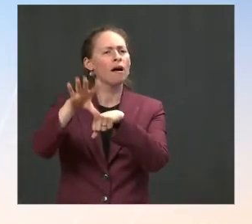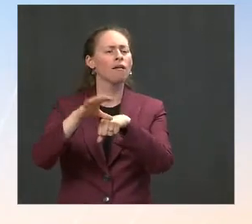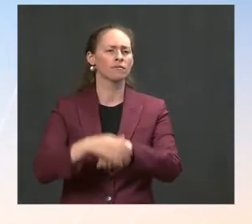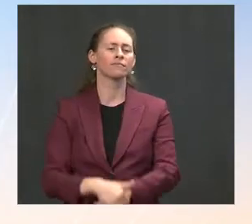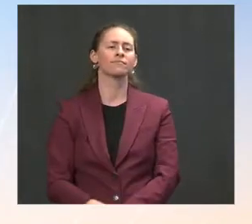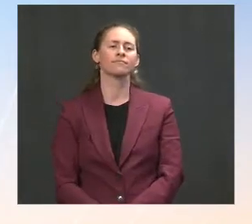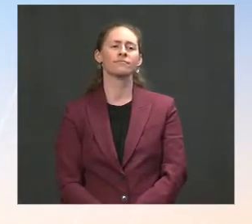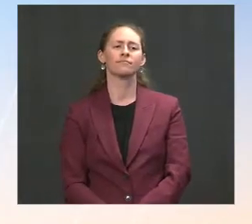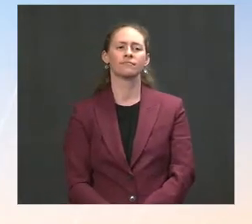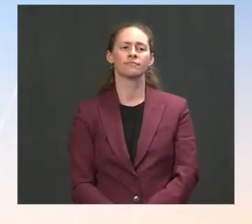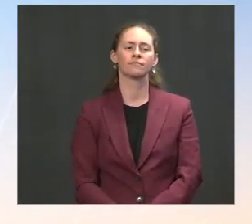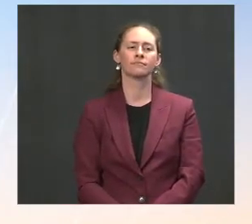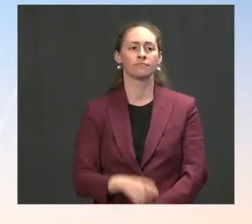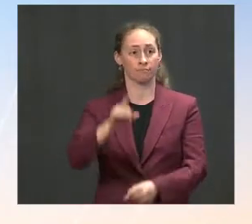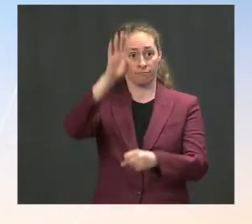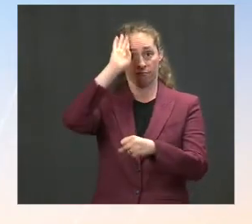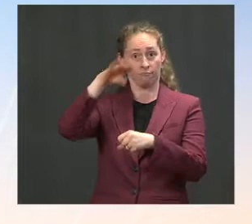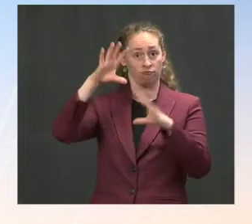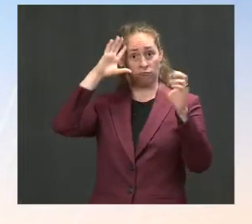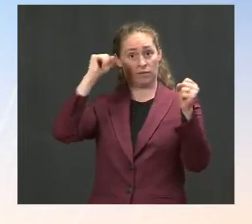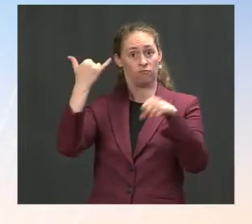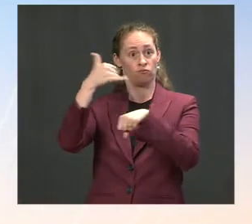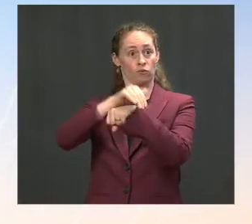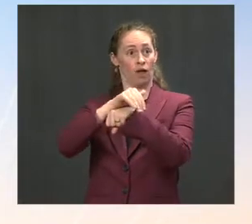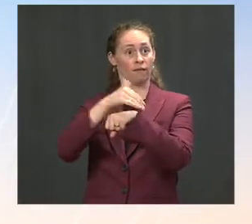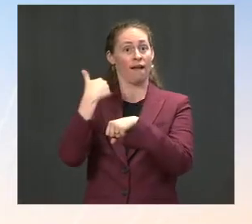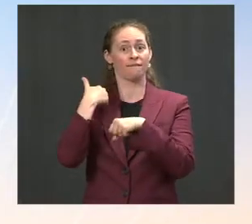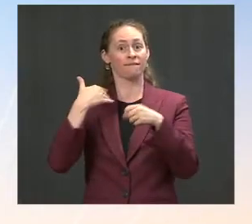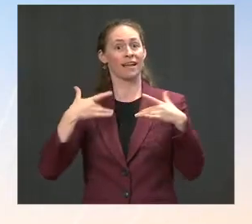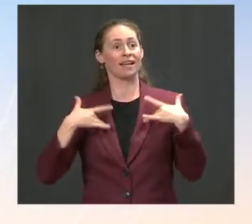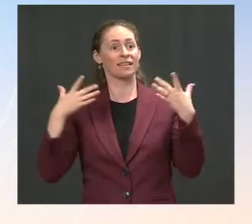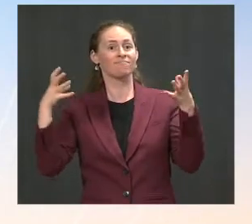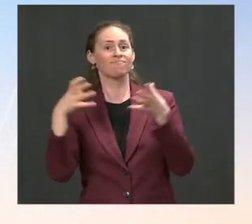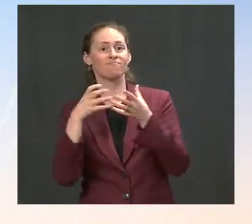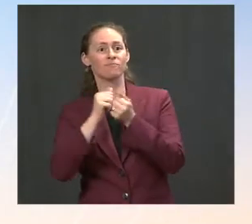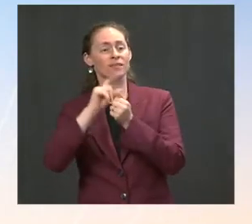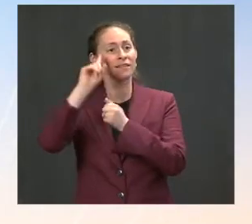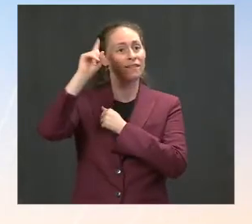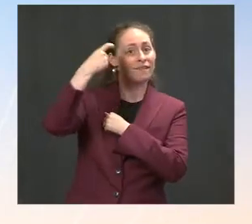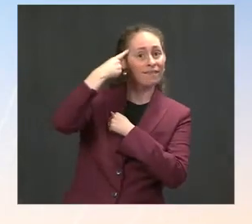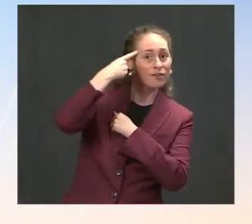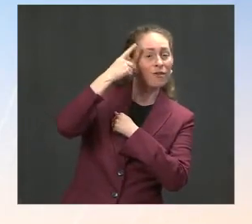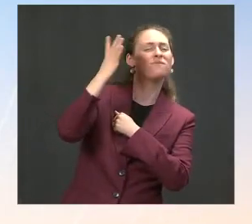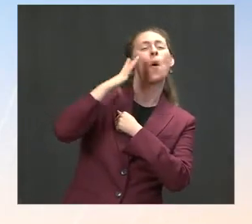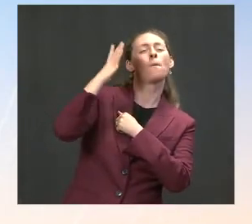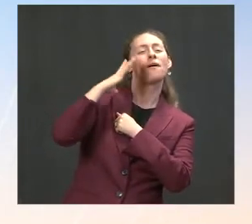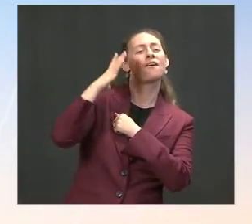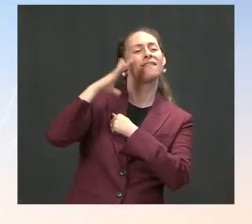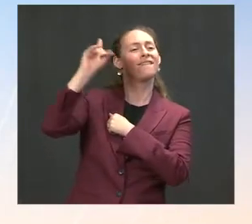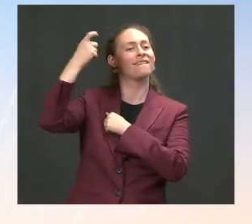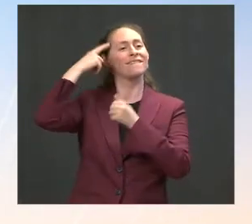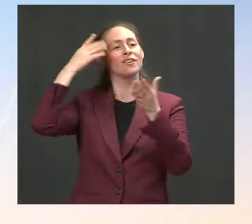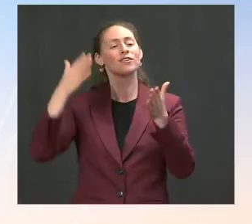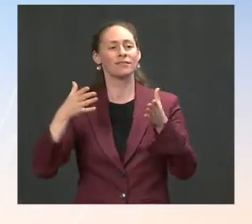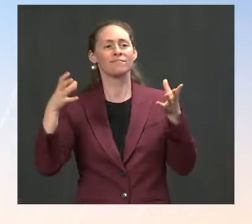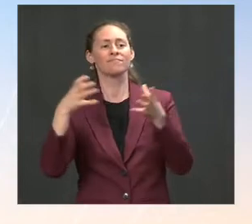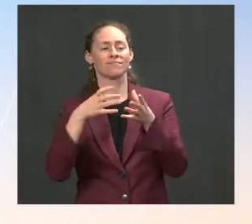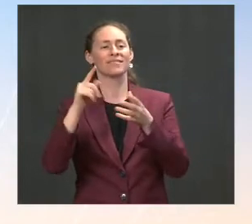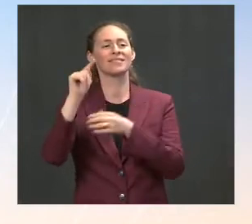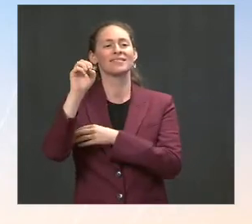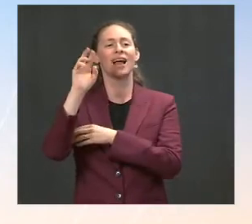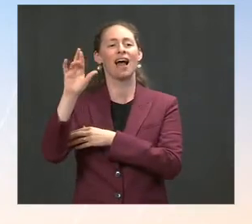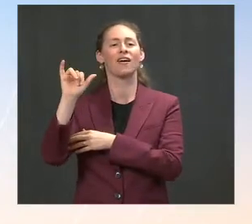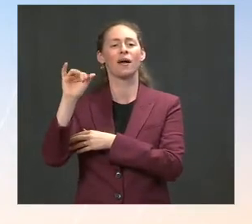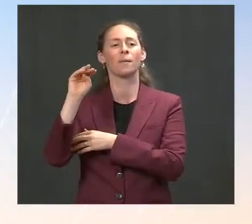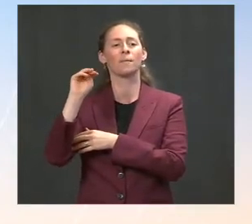with future governor, maybe, former governor Terry McAuliffe in Virginia, where he